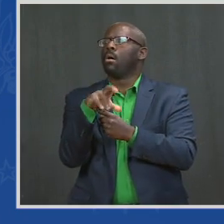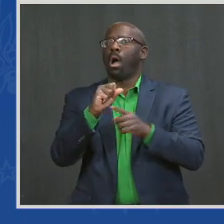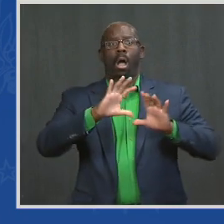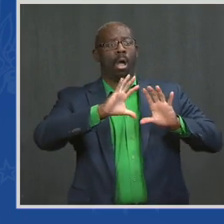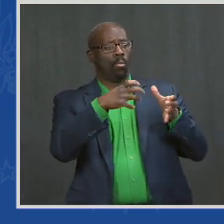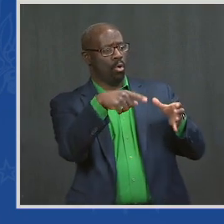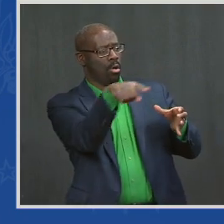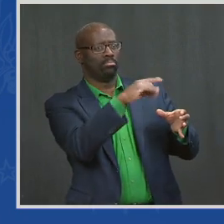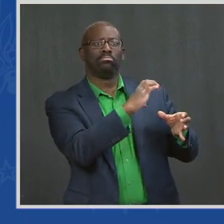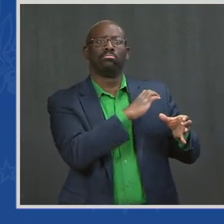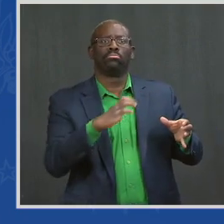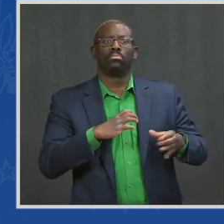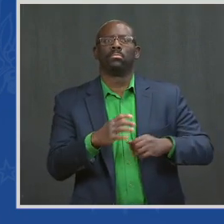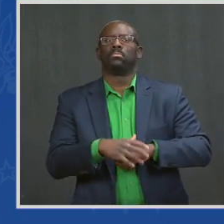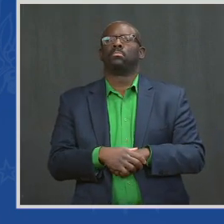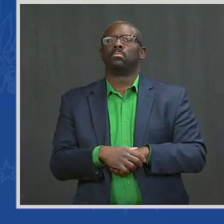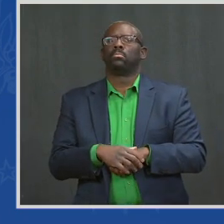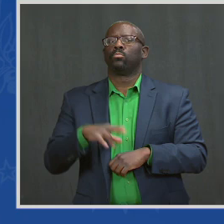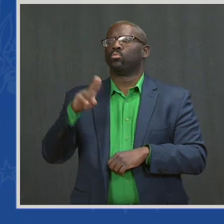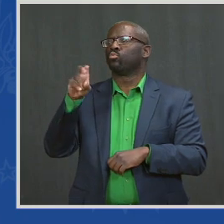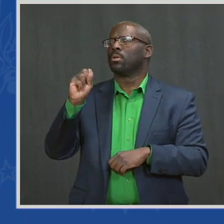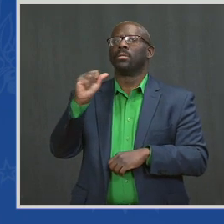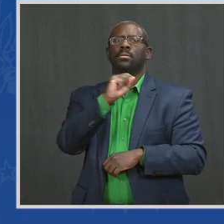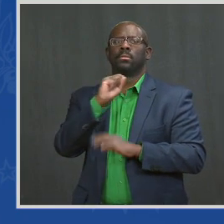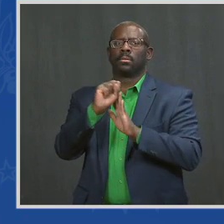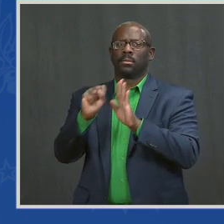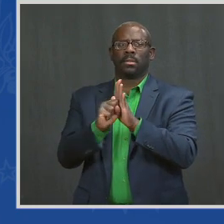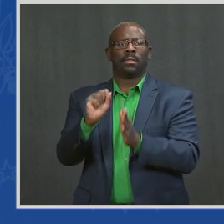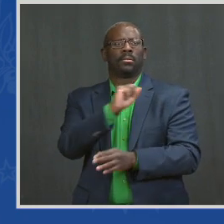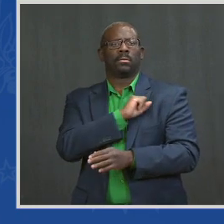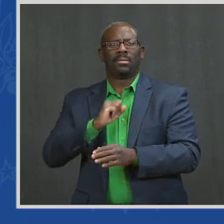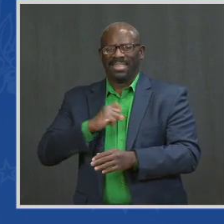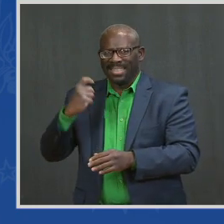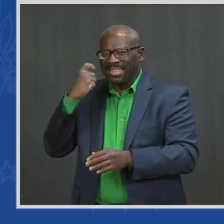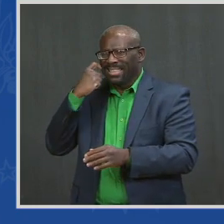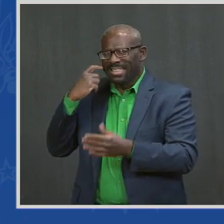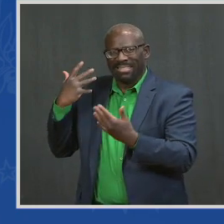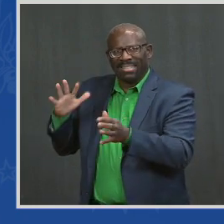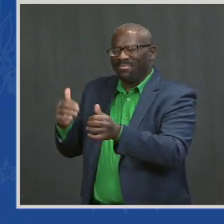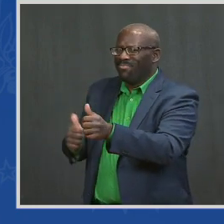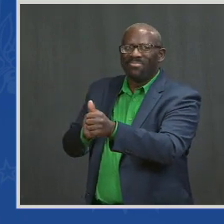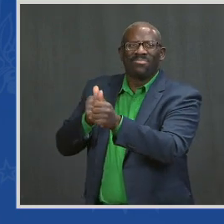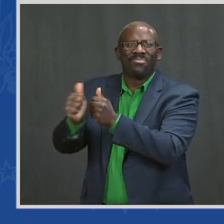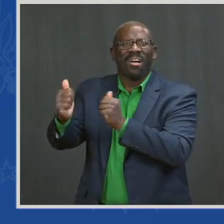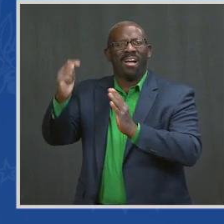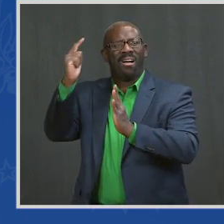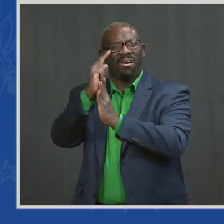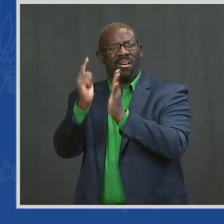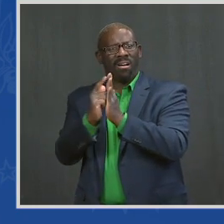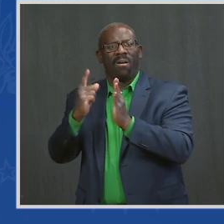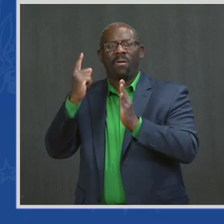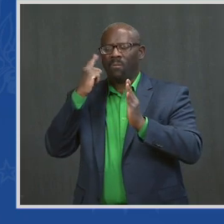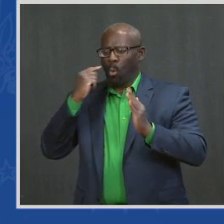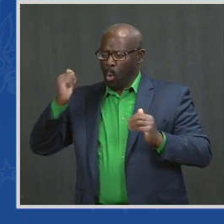Senate who passed this bill unanimously, and all.